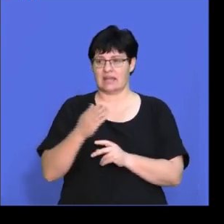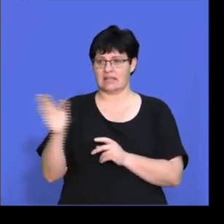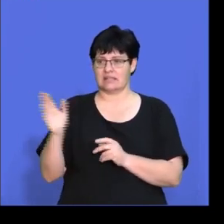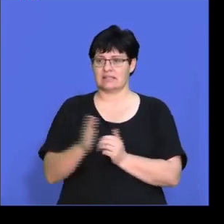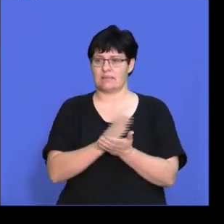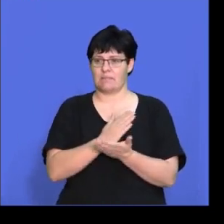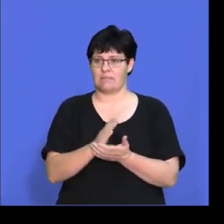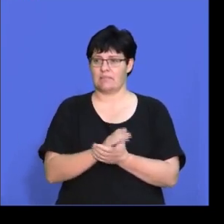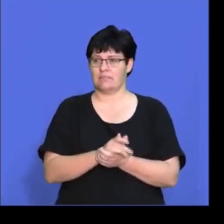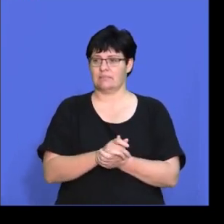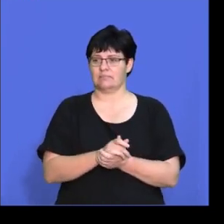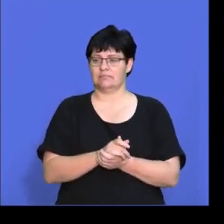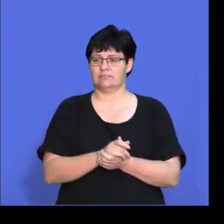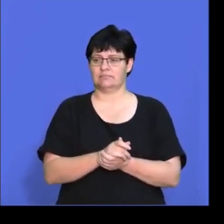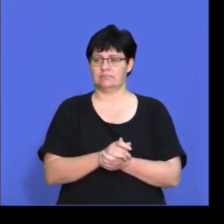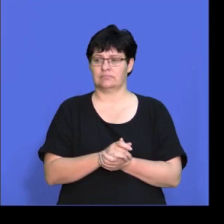some of that.